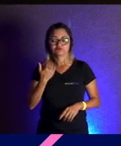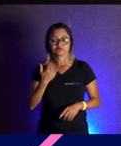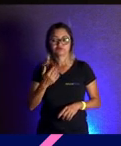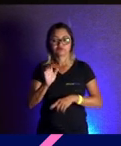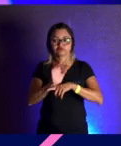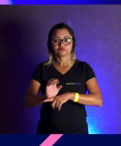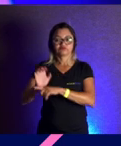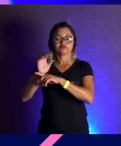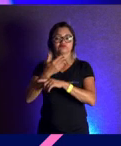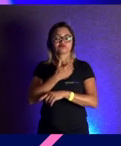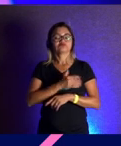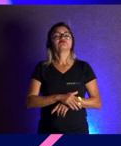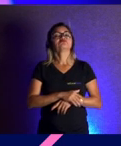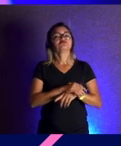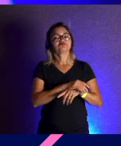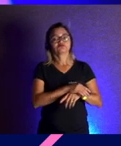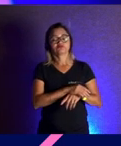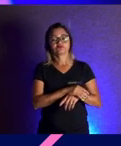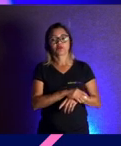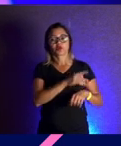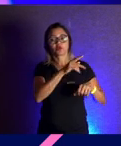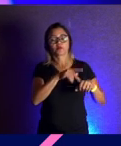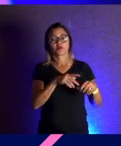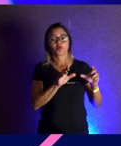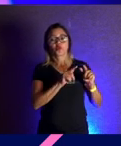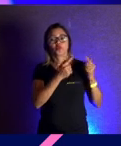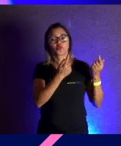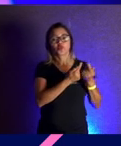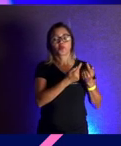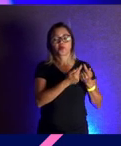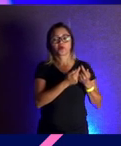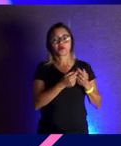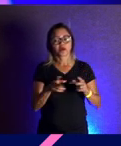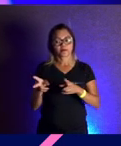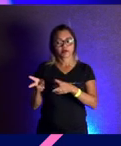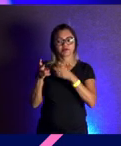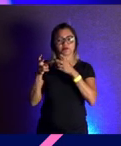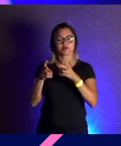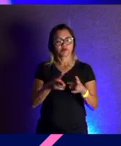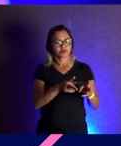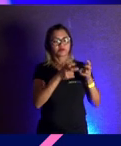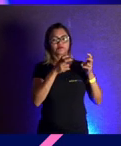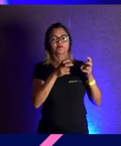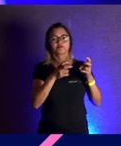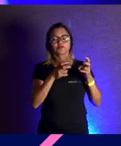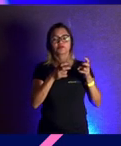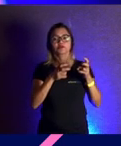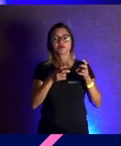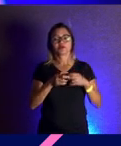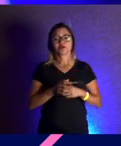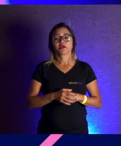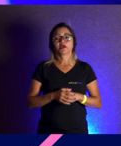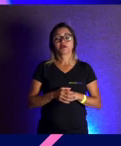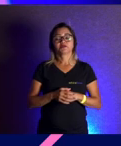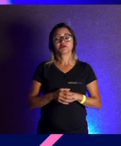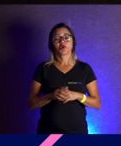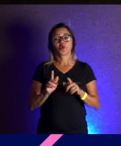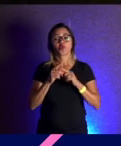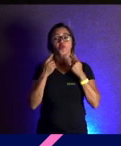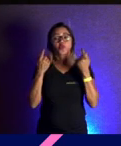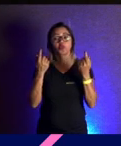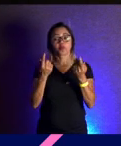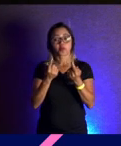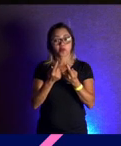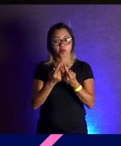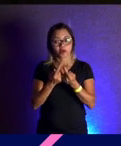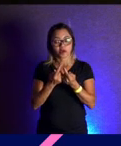state, we could learn from statistical models that civilian members committed about half again, about